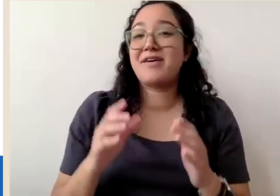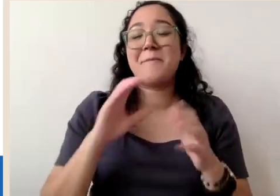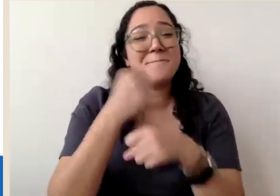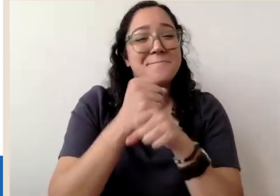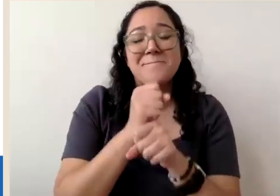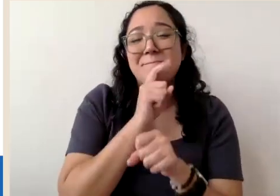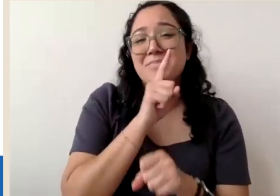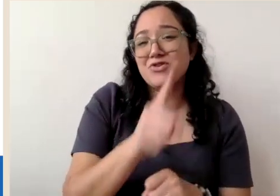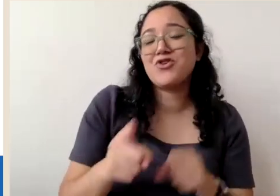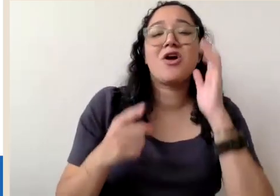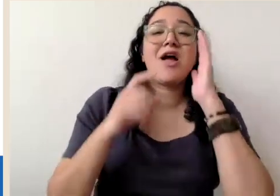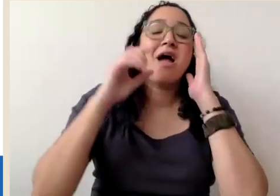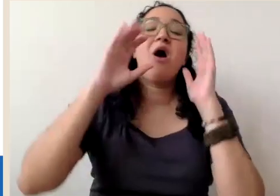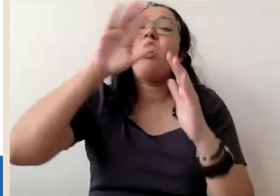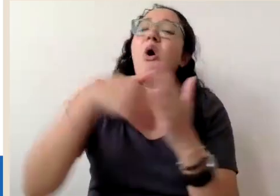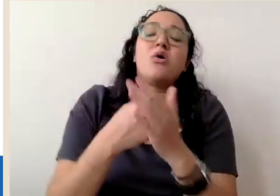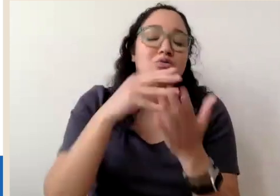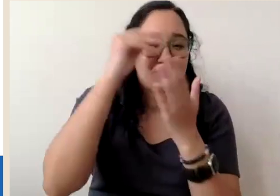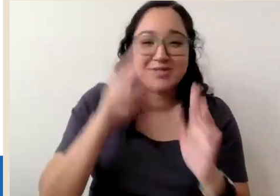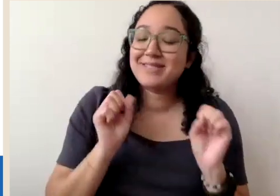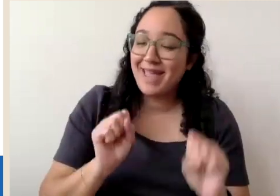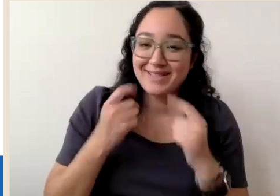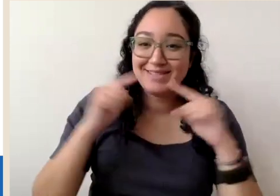everyone is able to get the services they need to be successful,